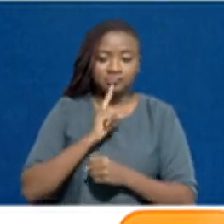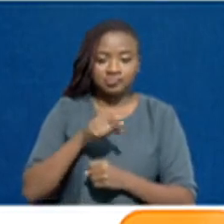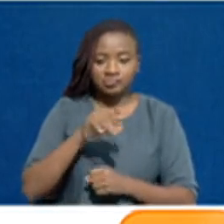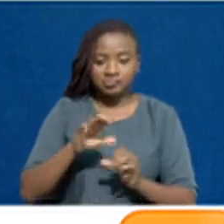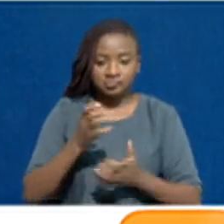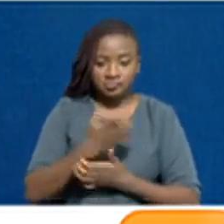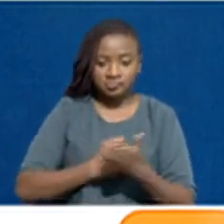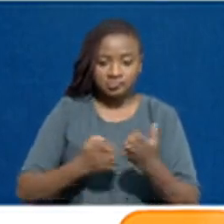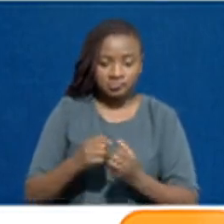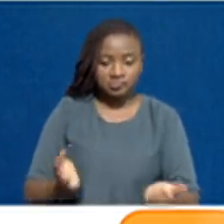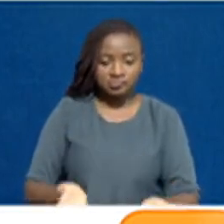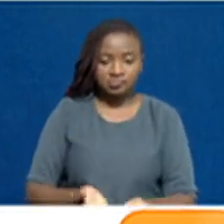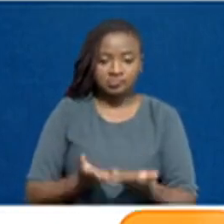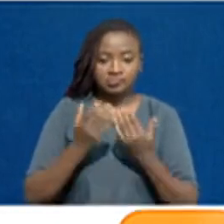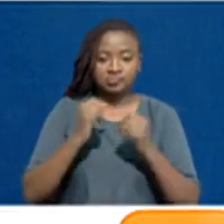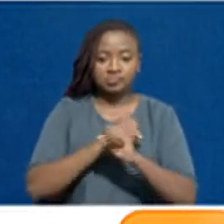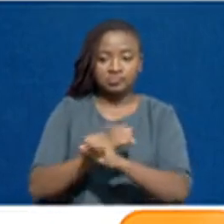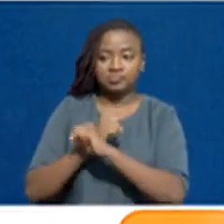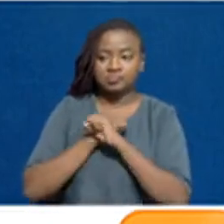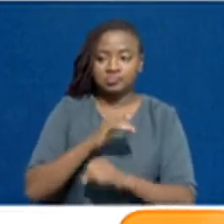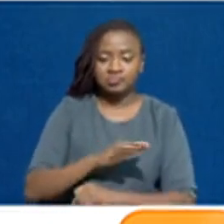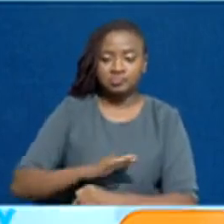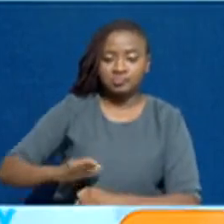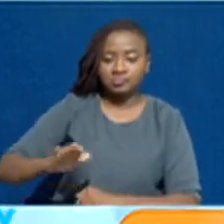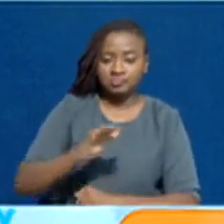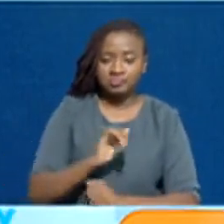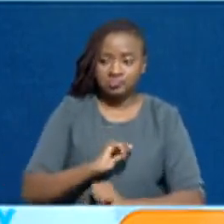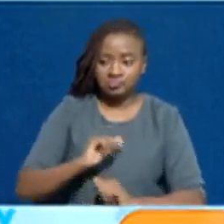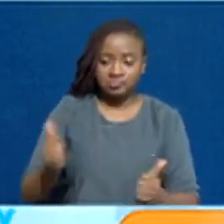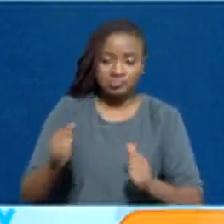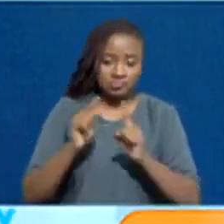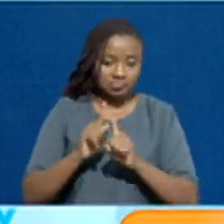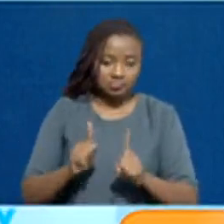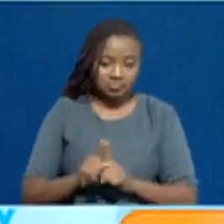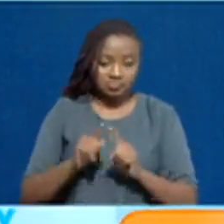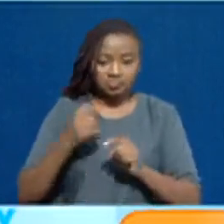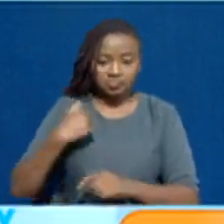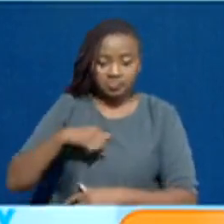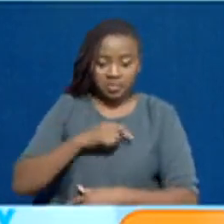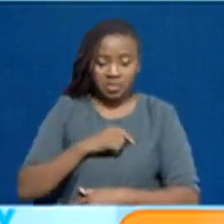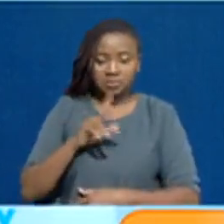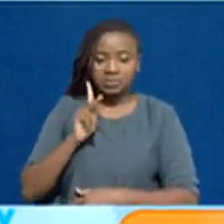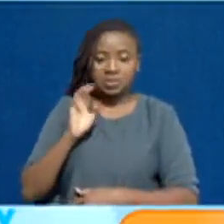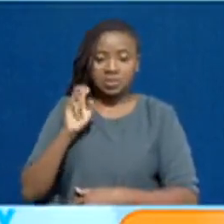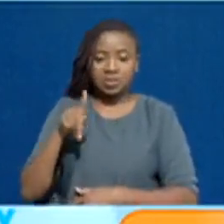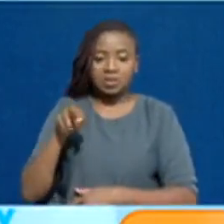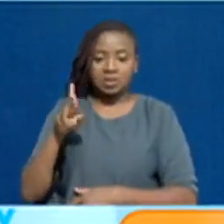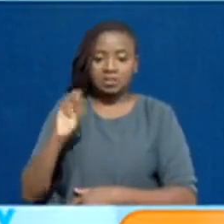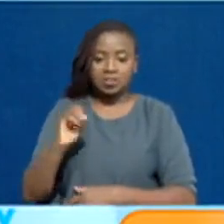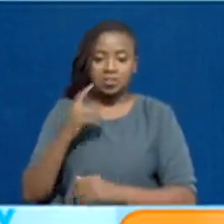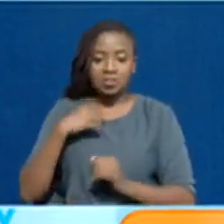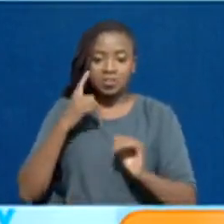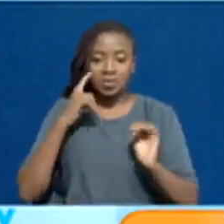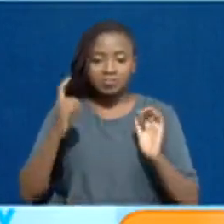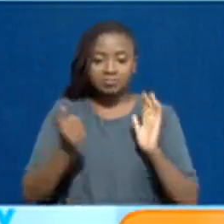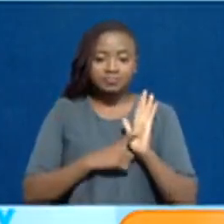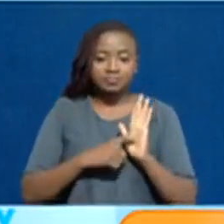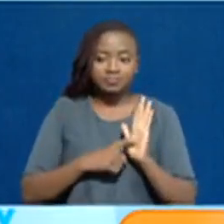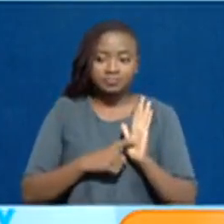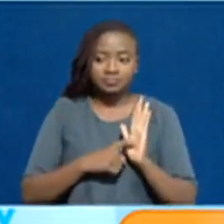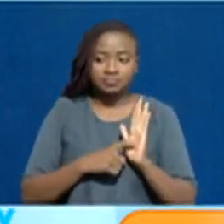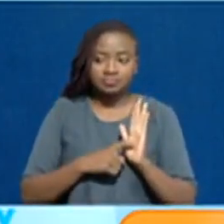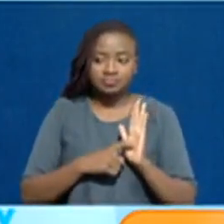that will protect the environment. Of course, our true north as KEPRO is that ours is realization of a circular economy